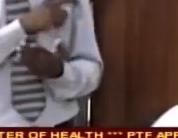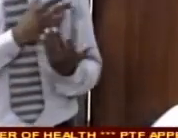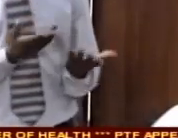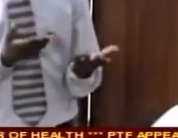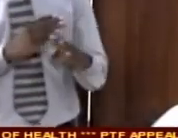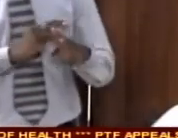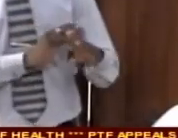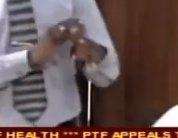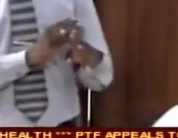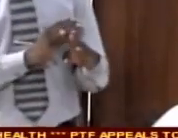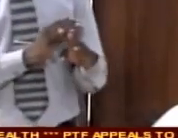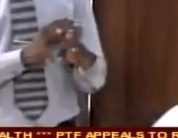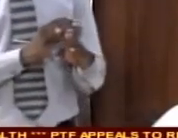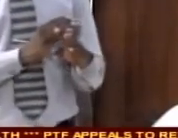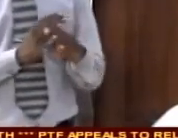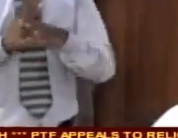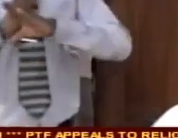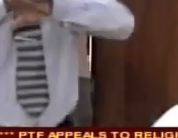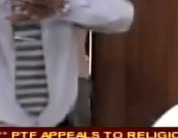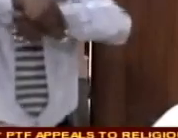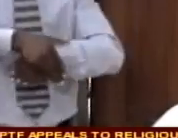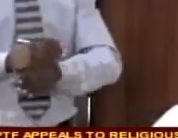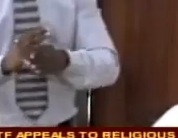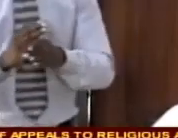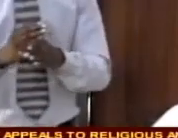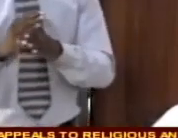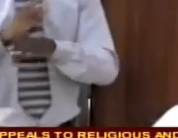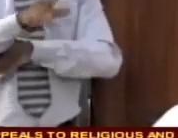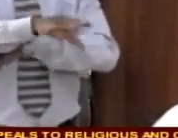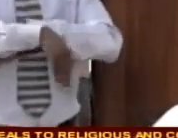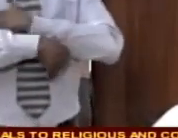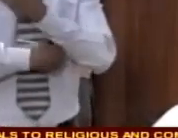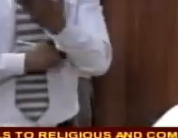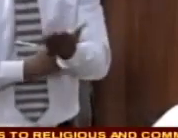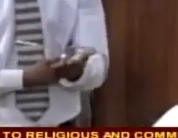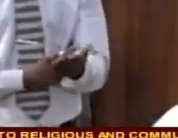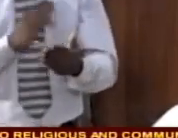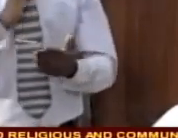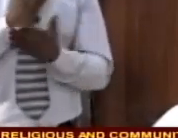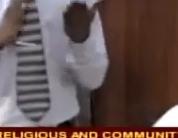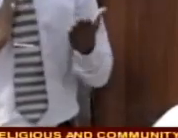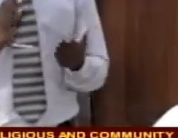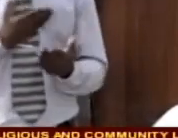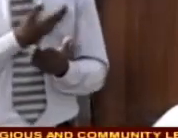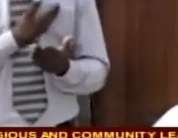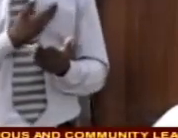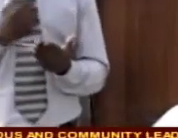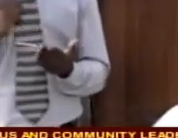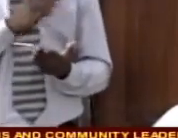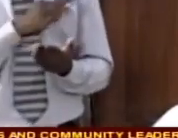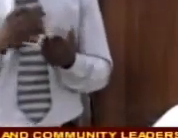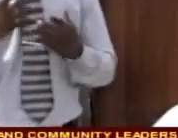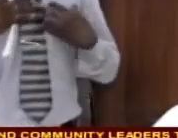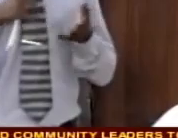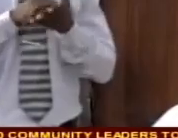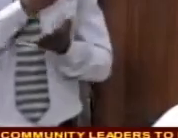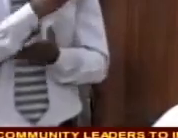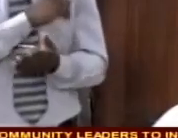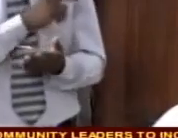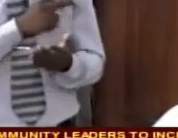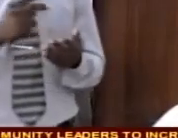security, also the issue of the curfew, some of our colleagues complain that the security